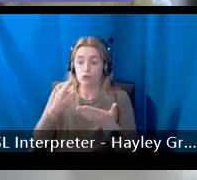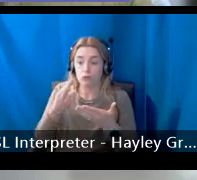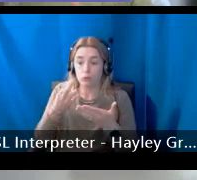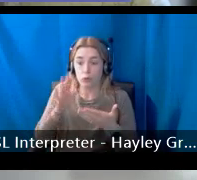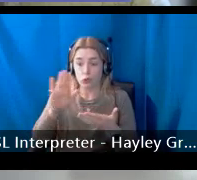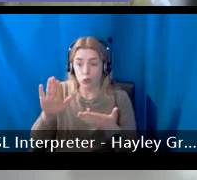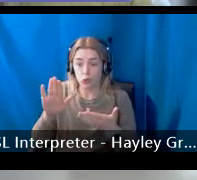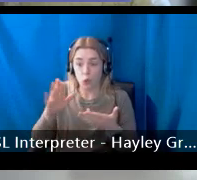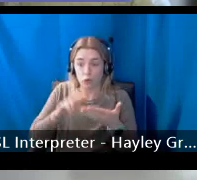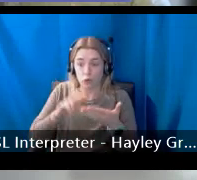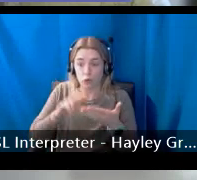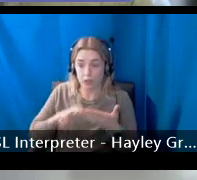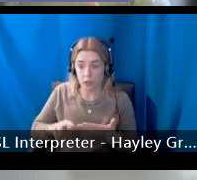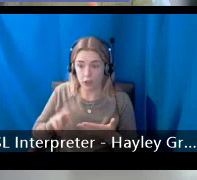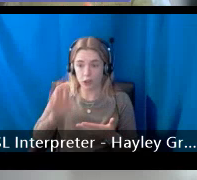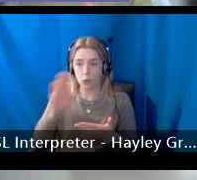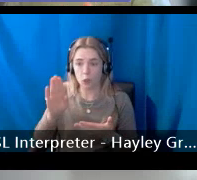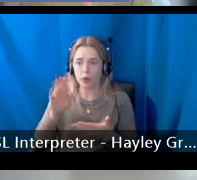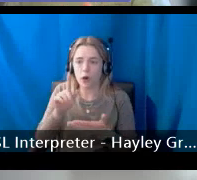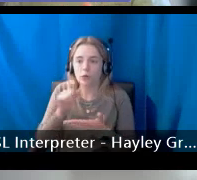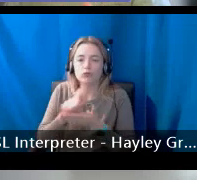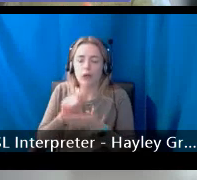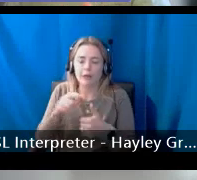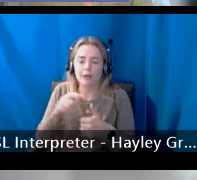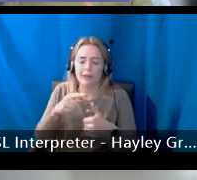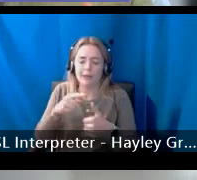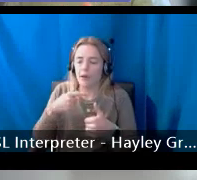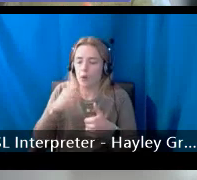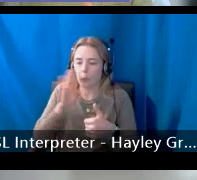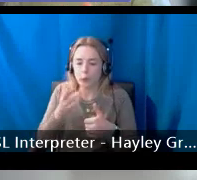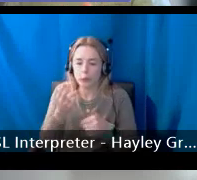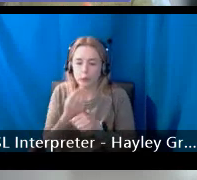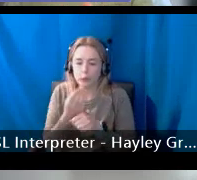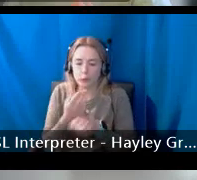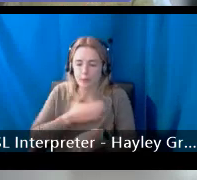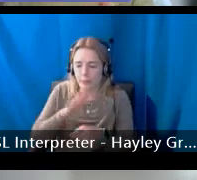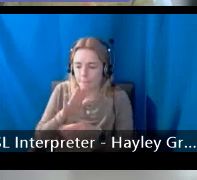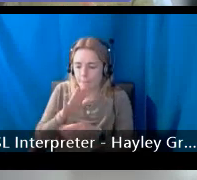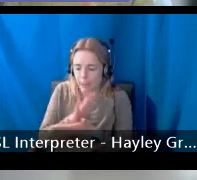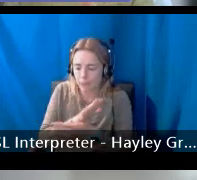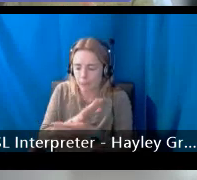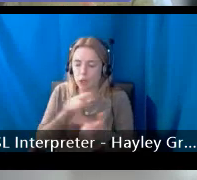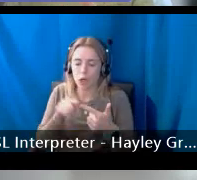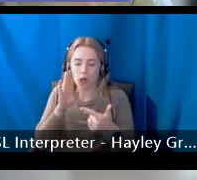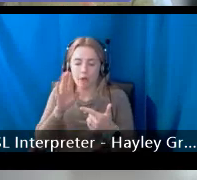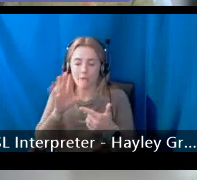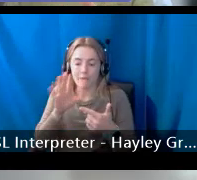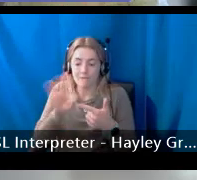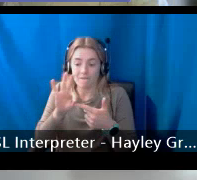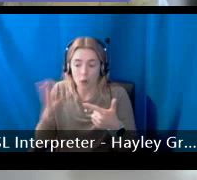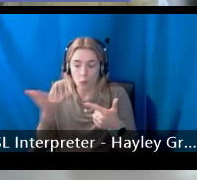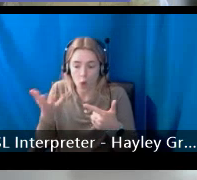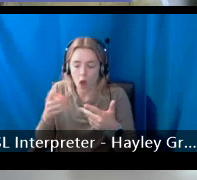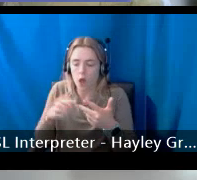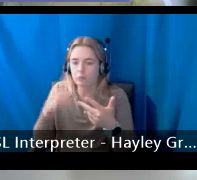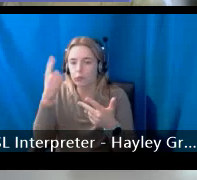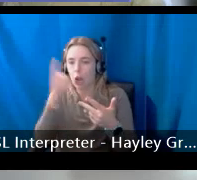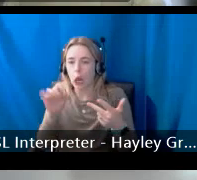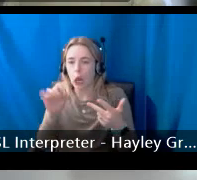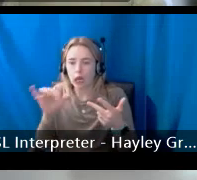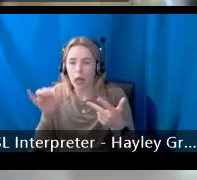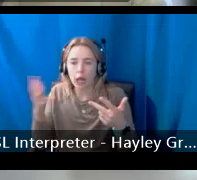form. What have you found? What is it that you're going to use for your paper? And what is it going to eventually look like?